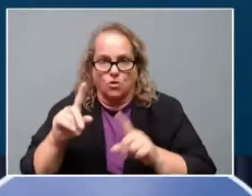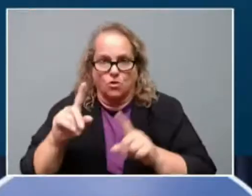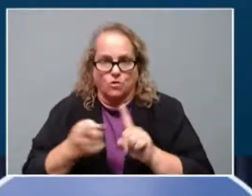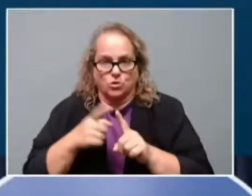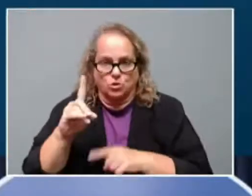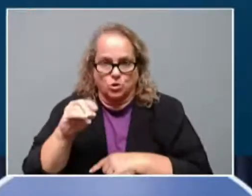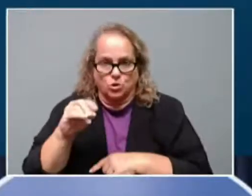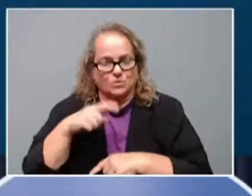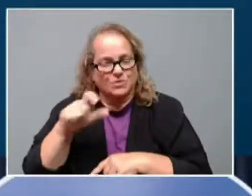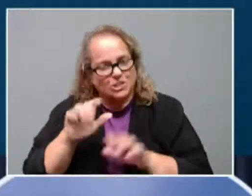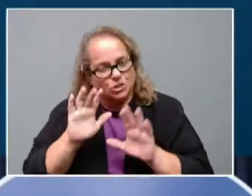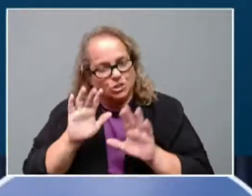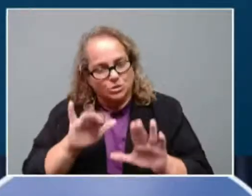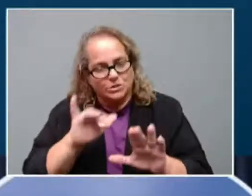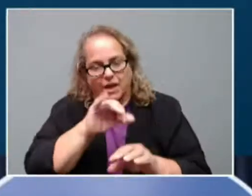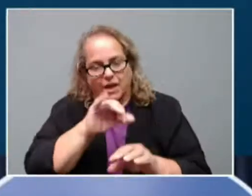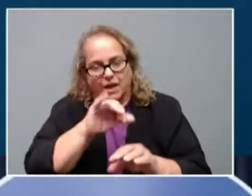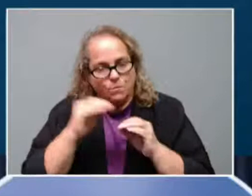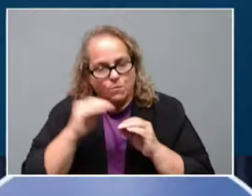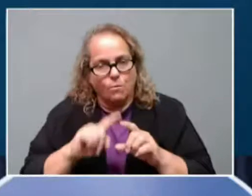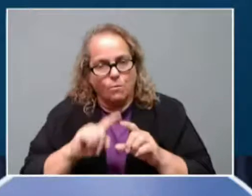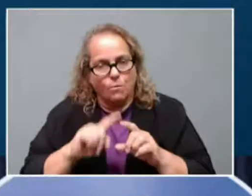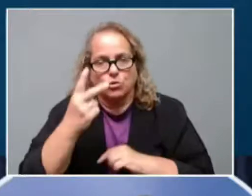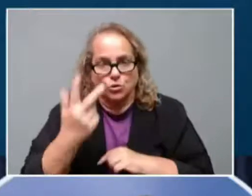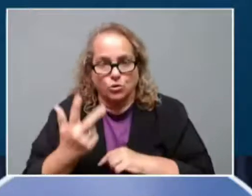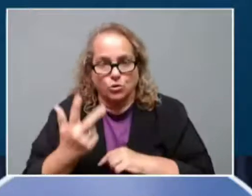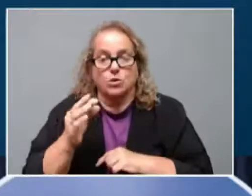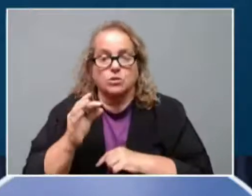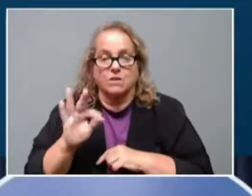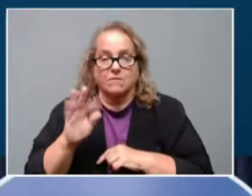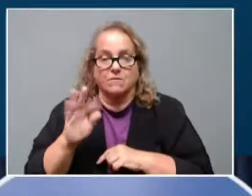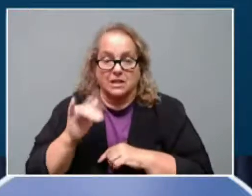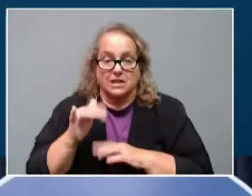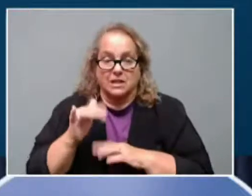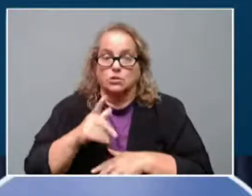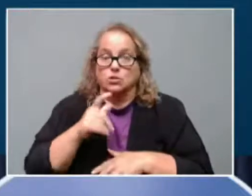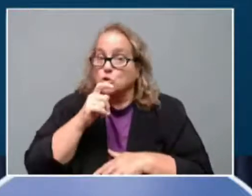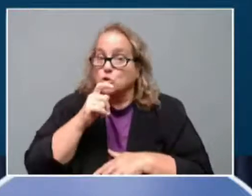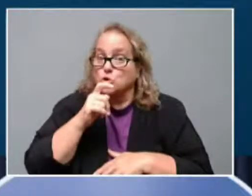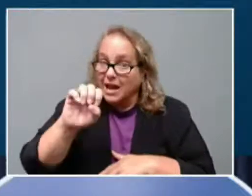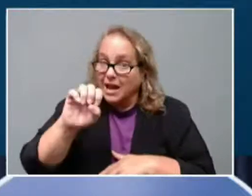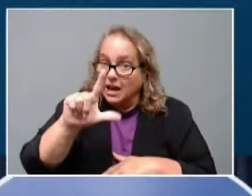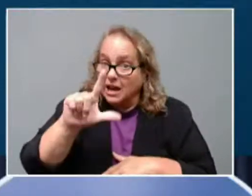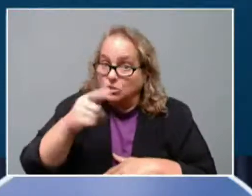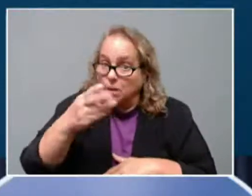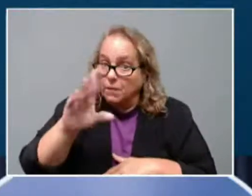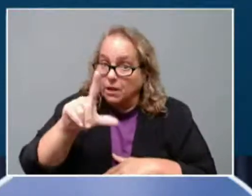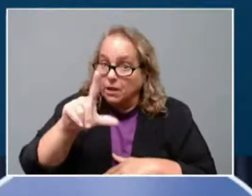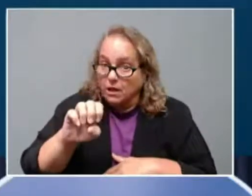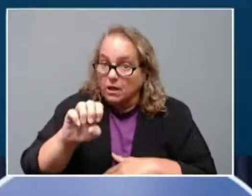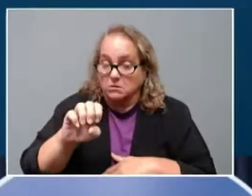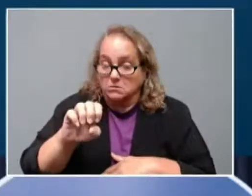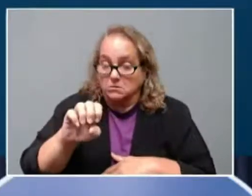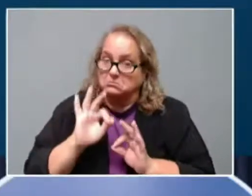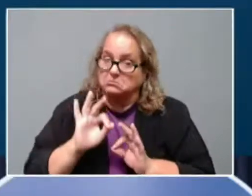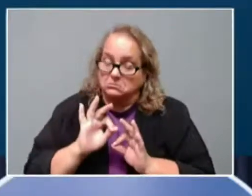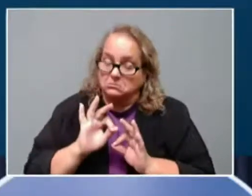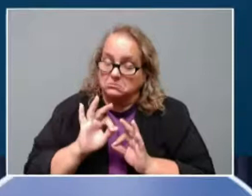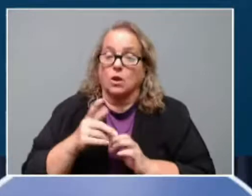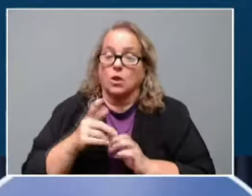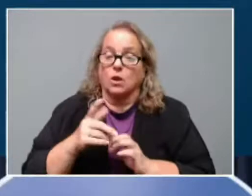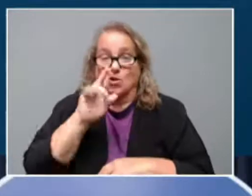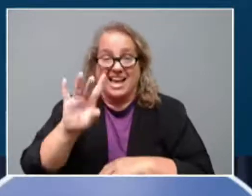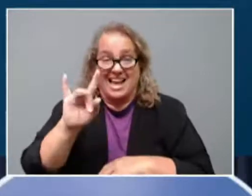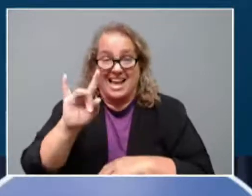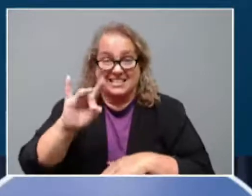more, but 2/3 of eligible Kentuckians isn't bad. We just know we have to do better. And then when you look at 18 and up, and the reason we